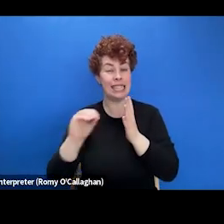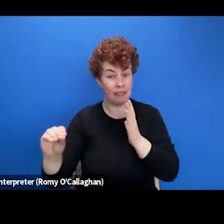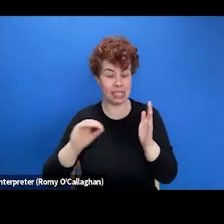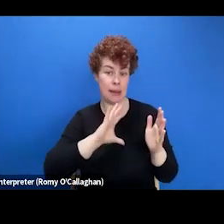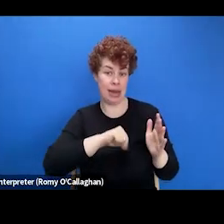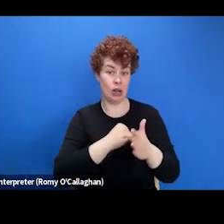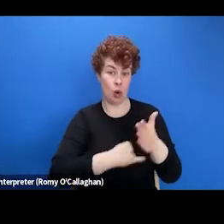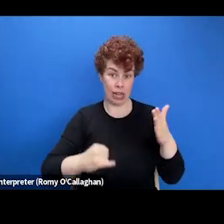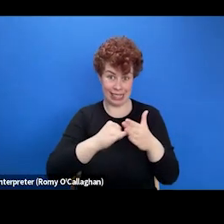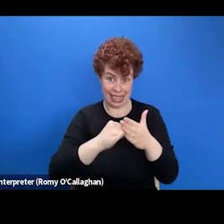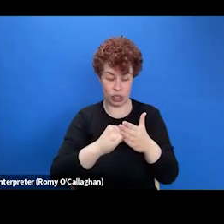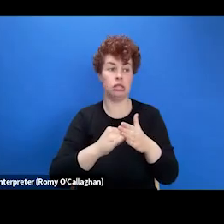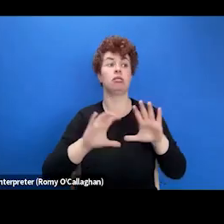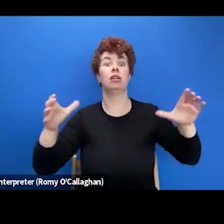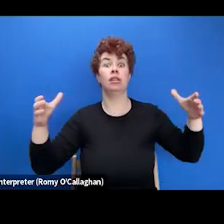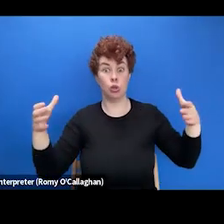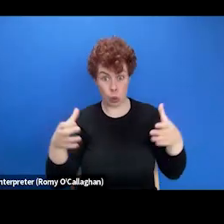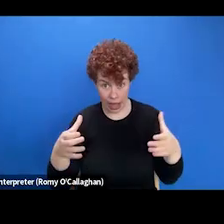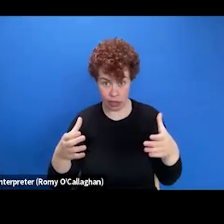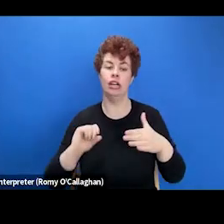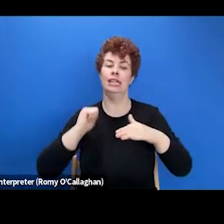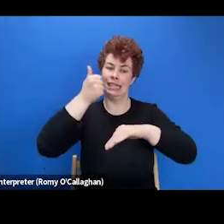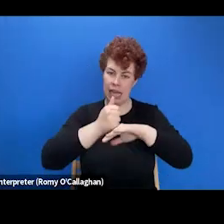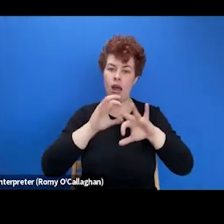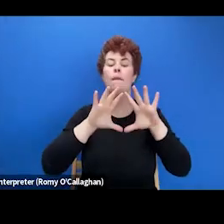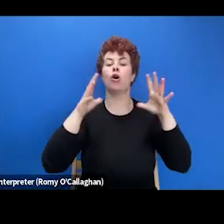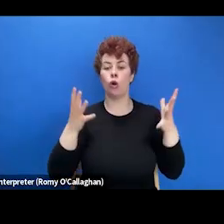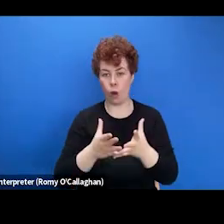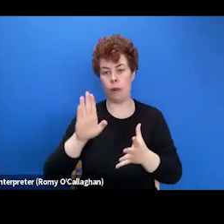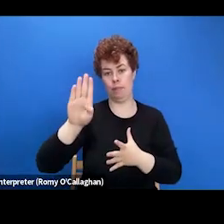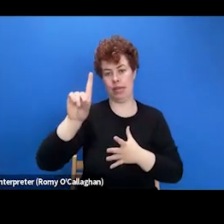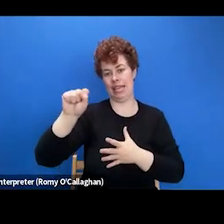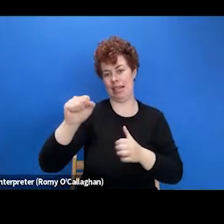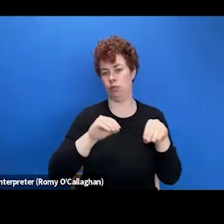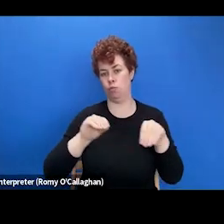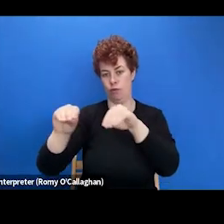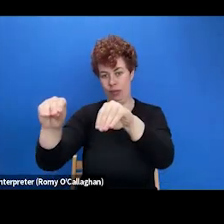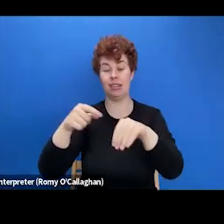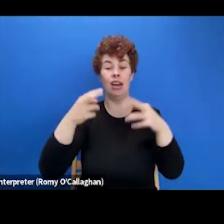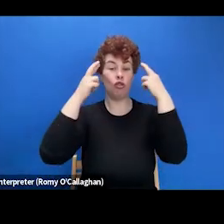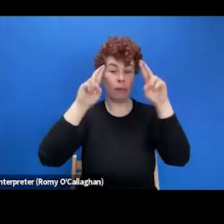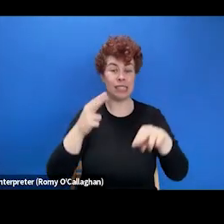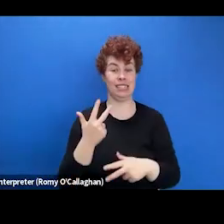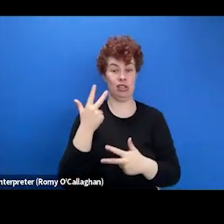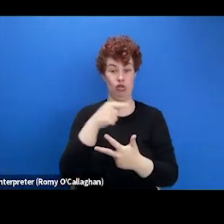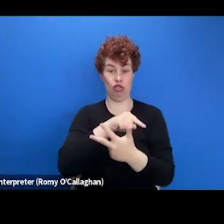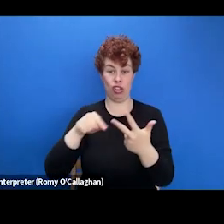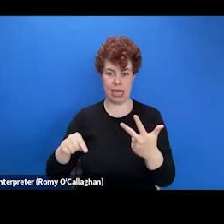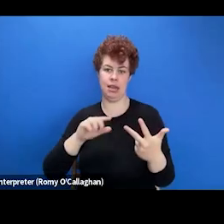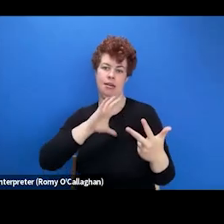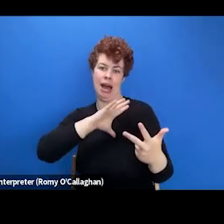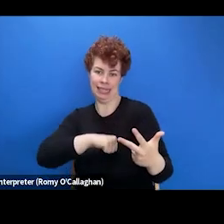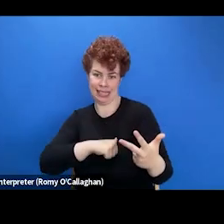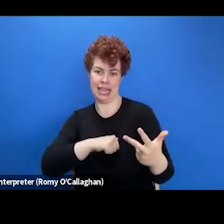organizations came together to launch the global BDS movement, representing what we call the three components of Palestinian society.